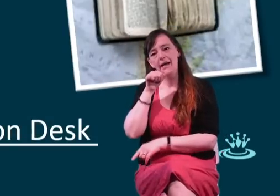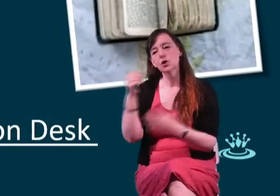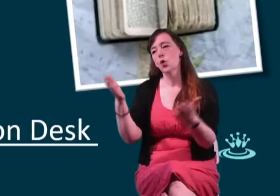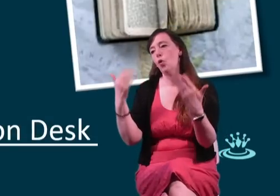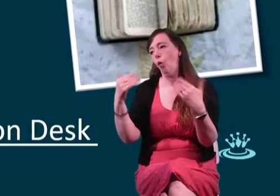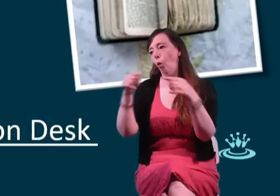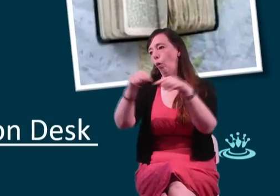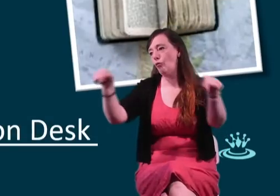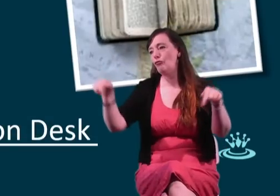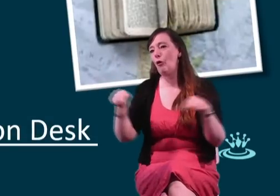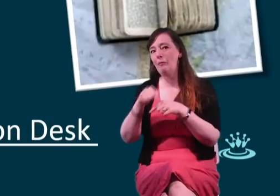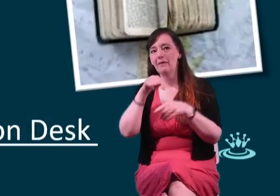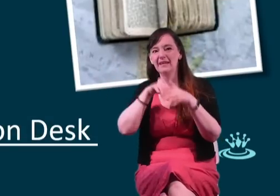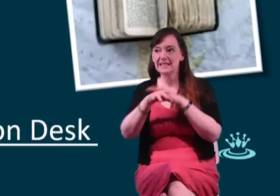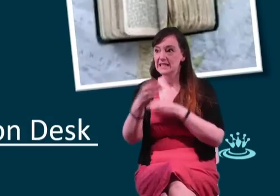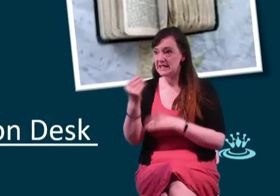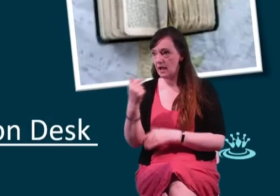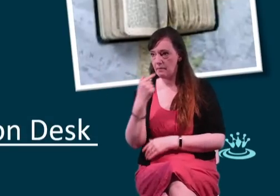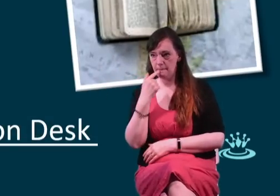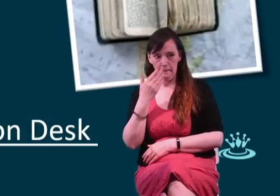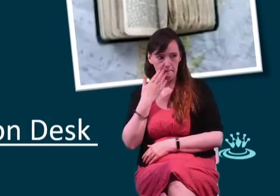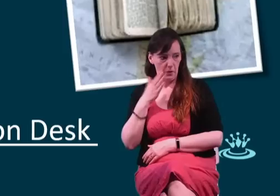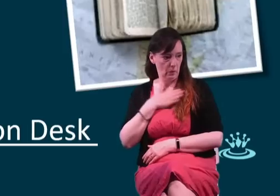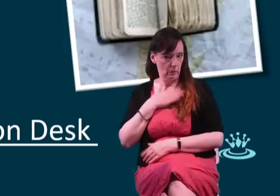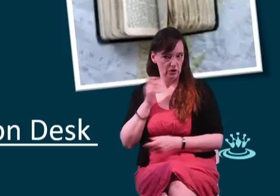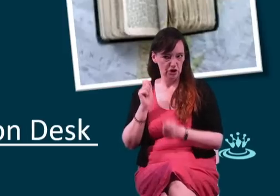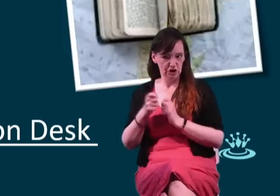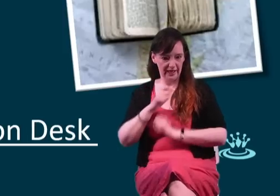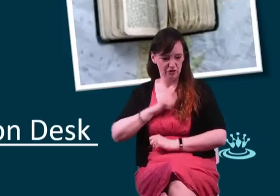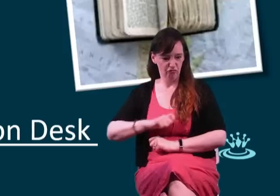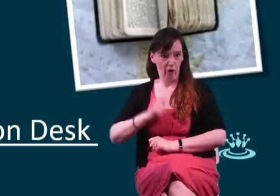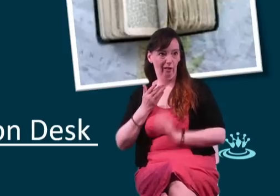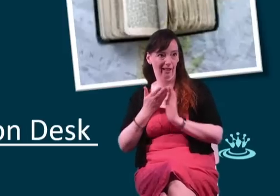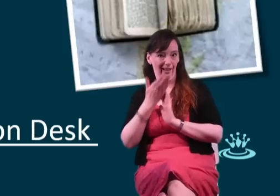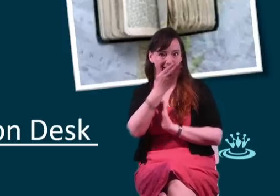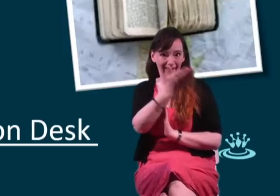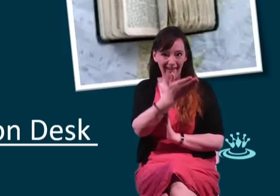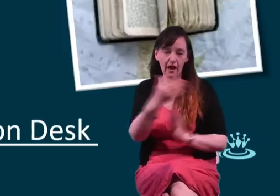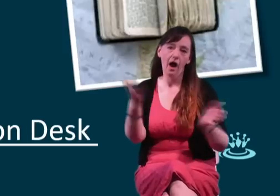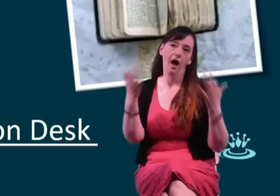expect there might be some other people who want to be classed as missionaries who will go and join that.